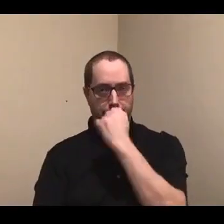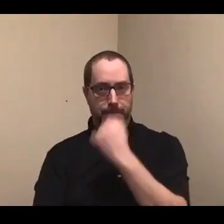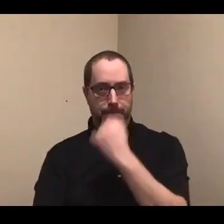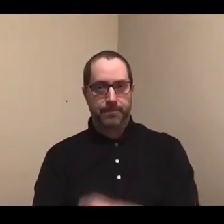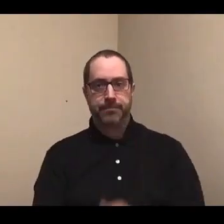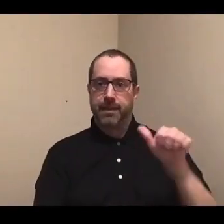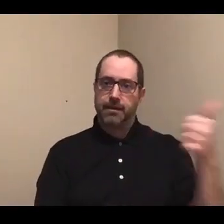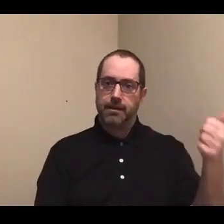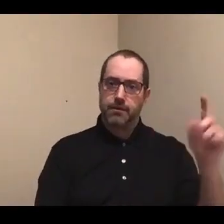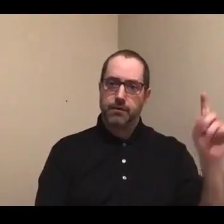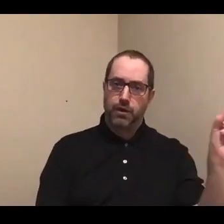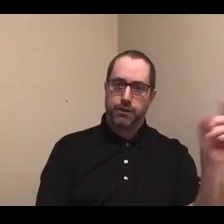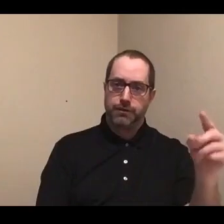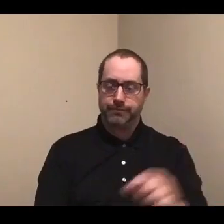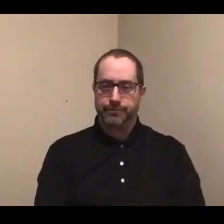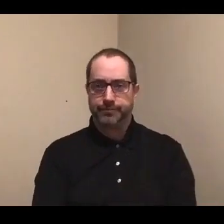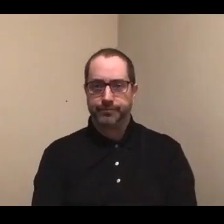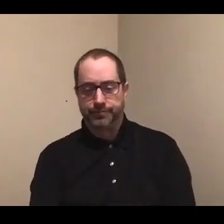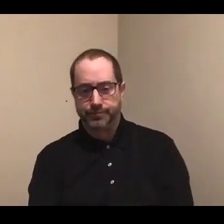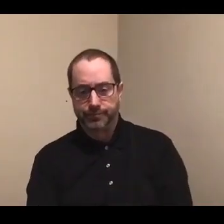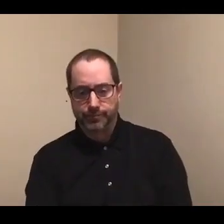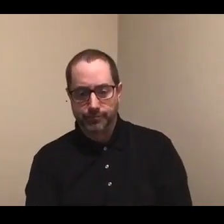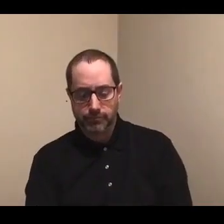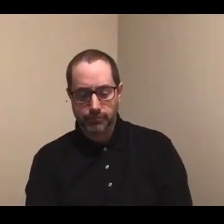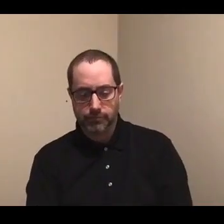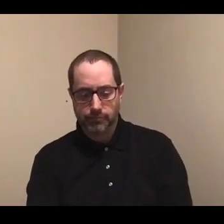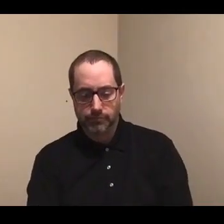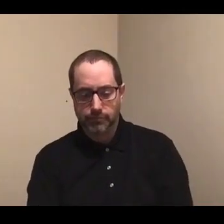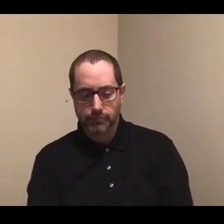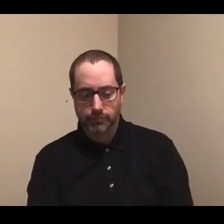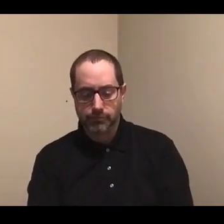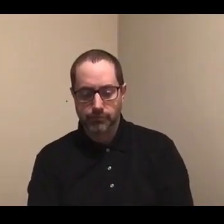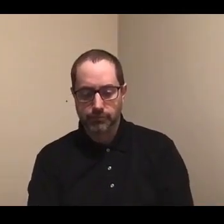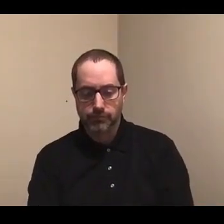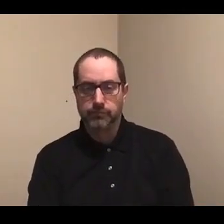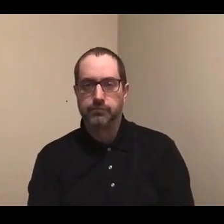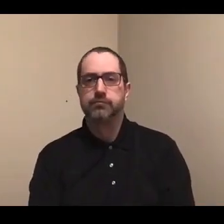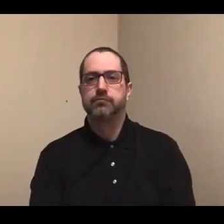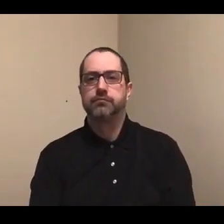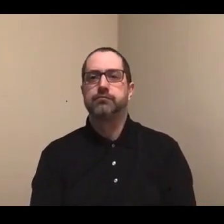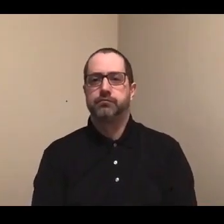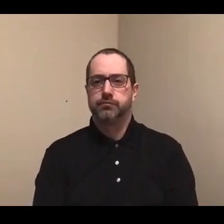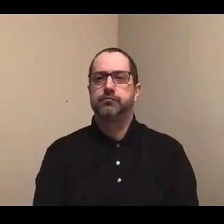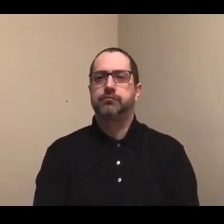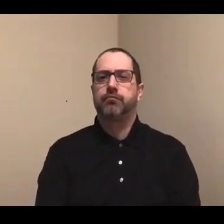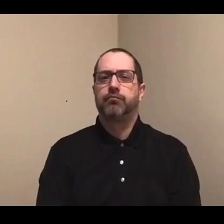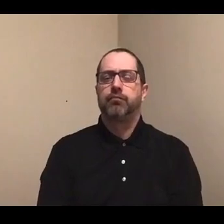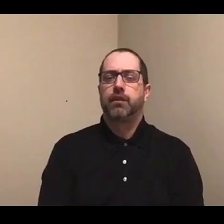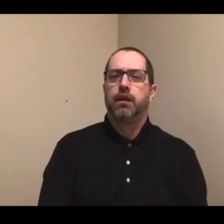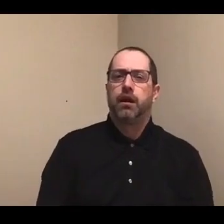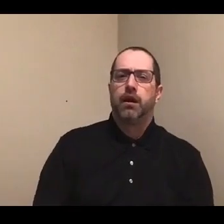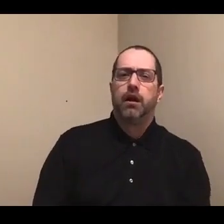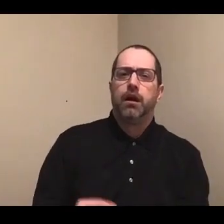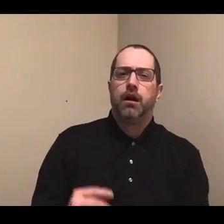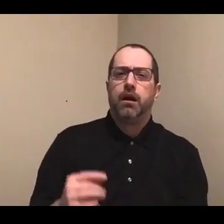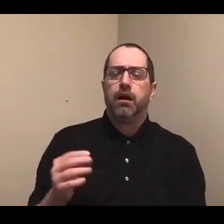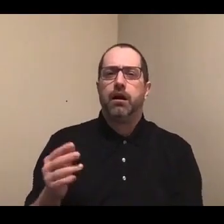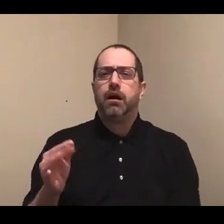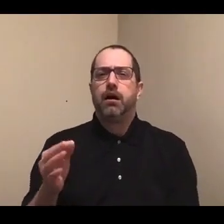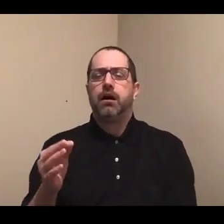We have Laura Sharpatelli with CBC. Hi there, this is Laura Sharpaletti. I know